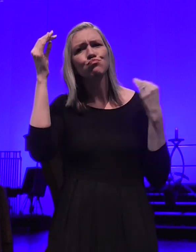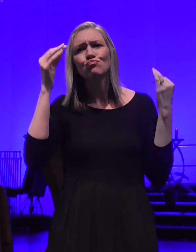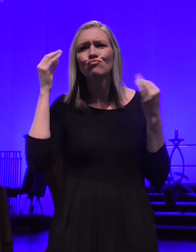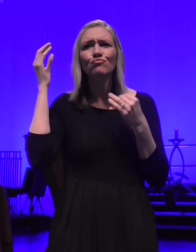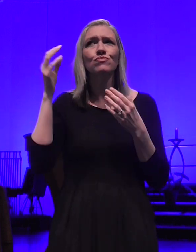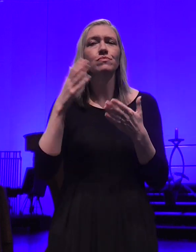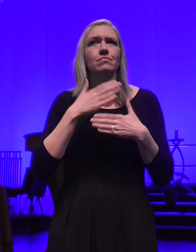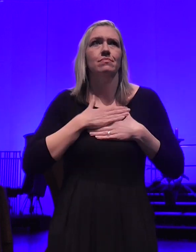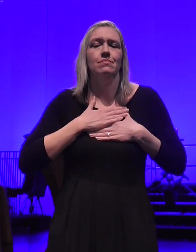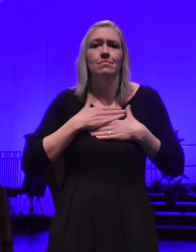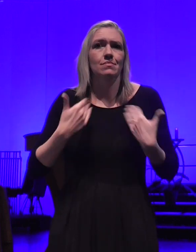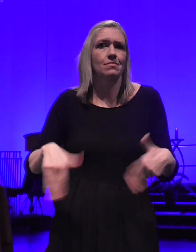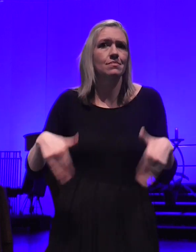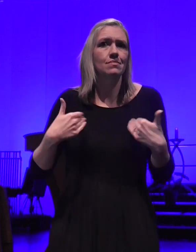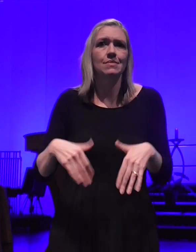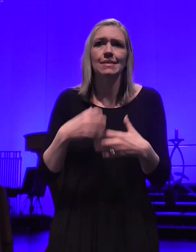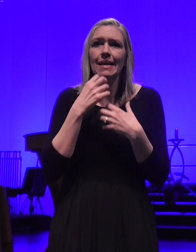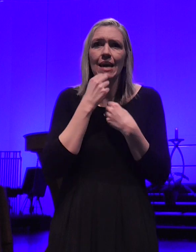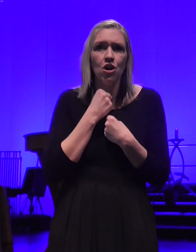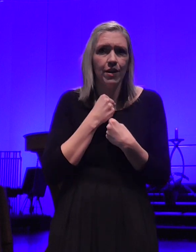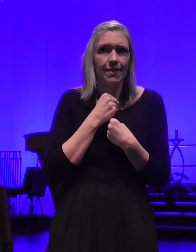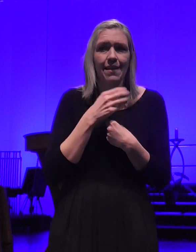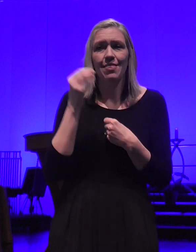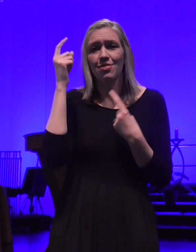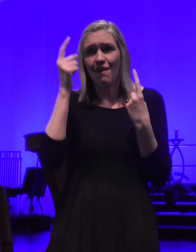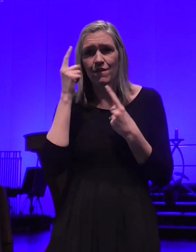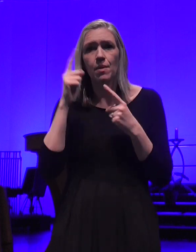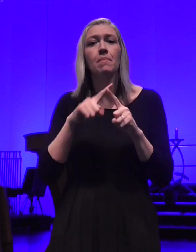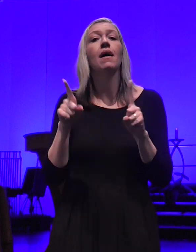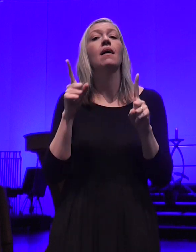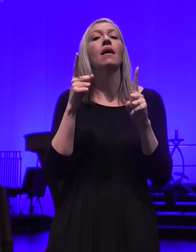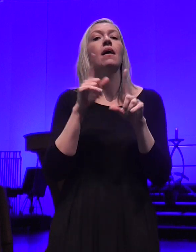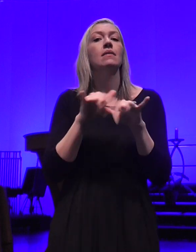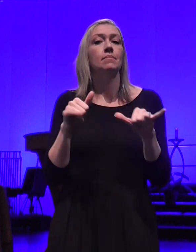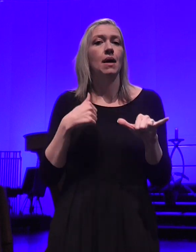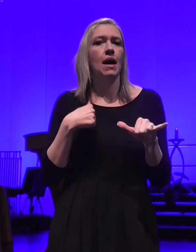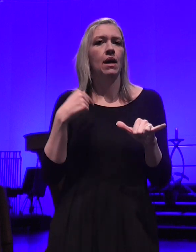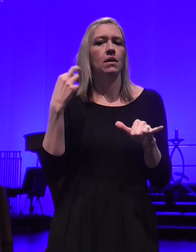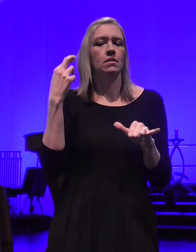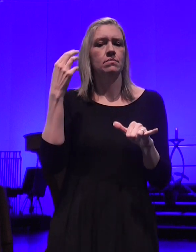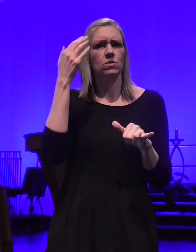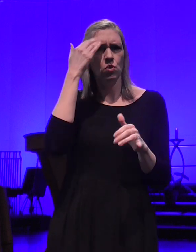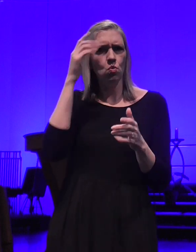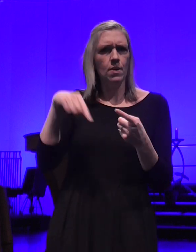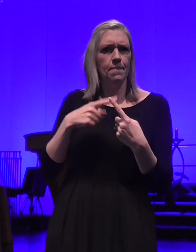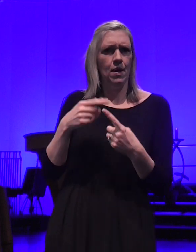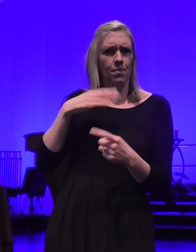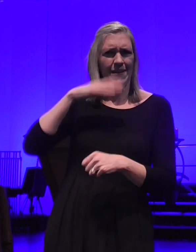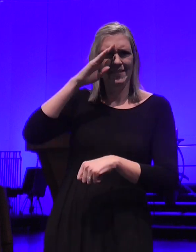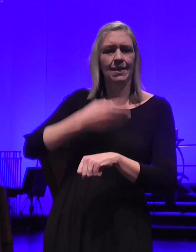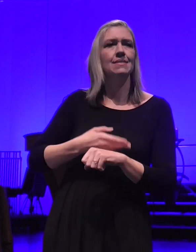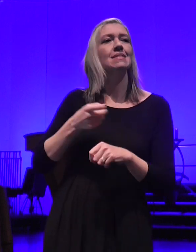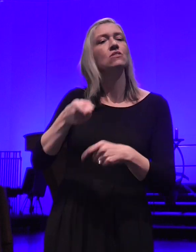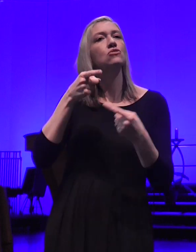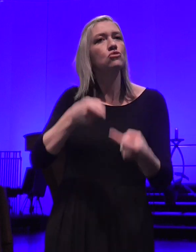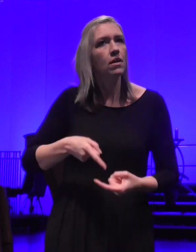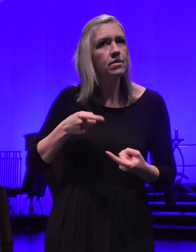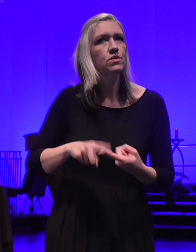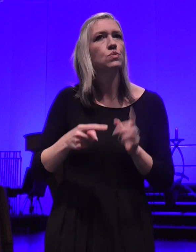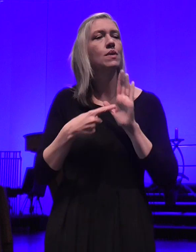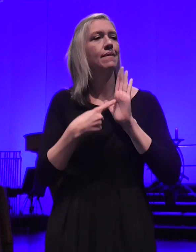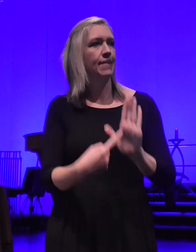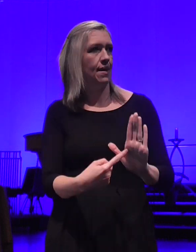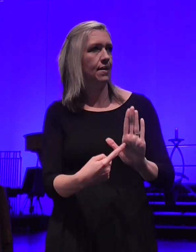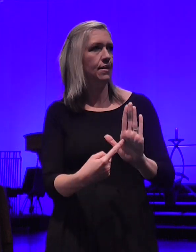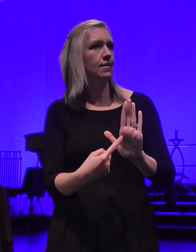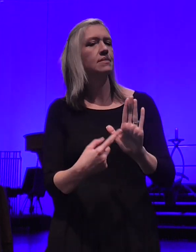so caring and thoughtful, and yet one of the things I know is sometimes he struggles to convey that. And so a gift that